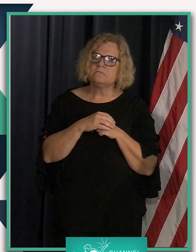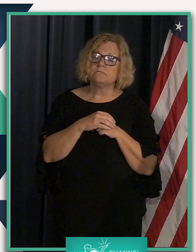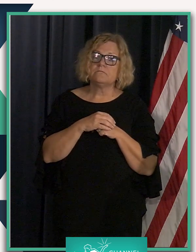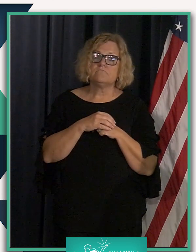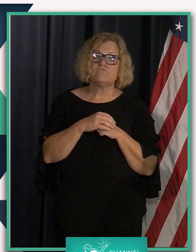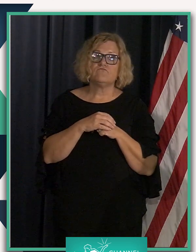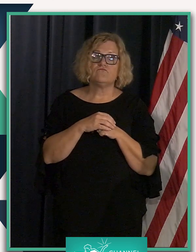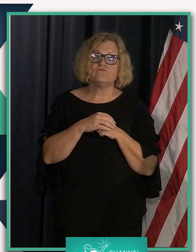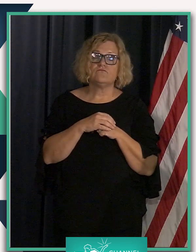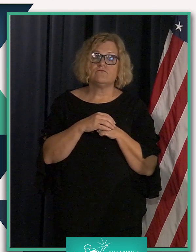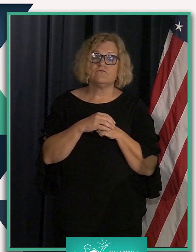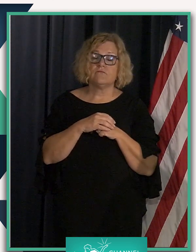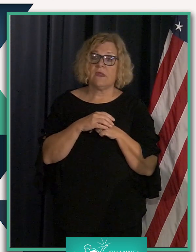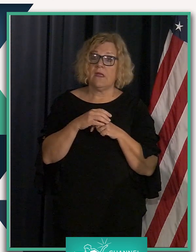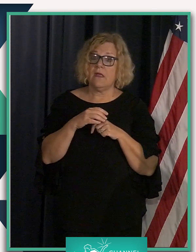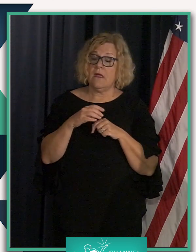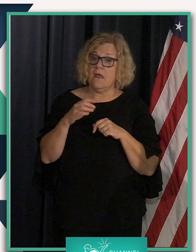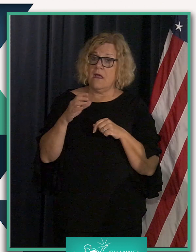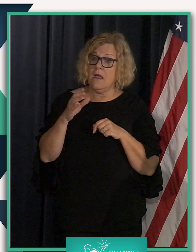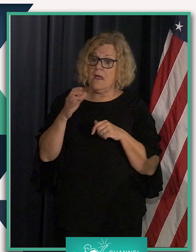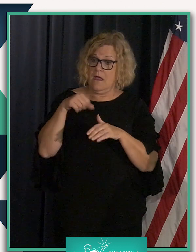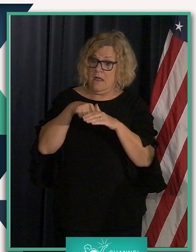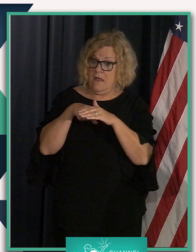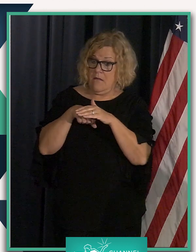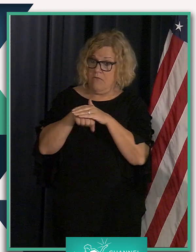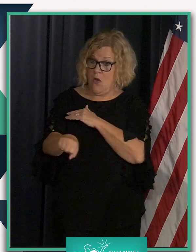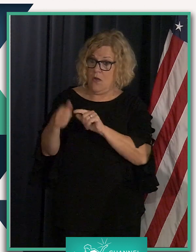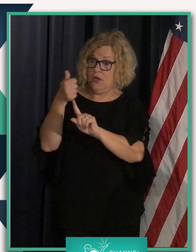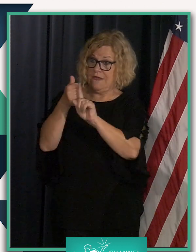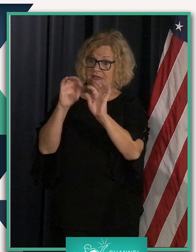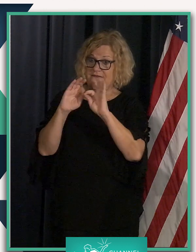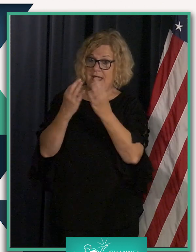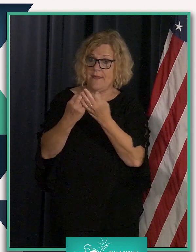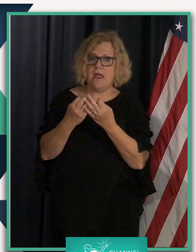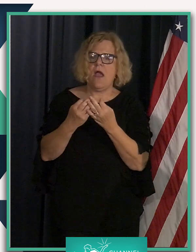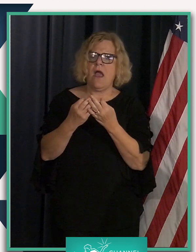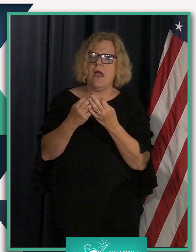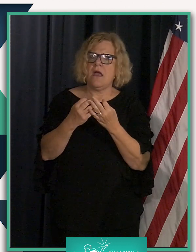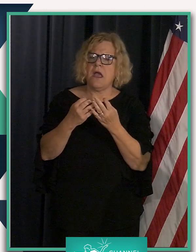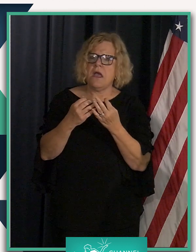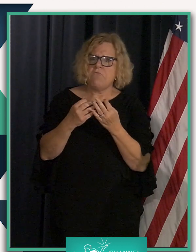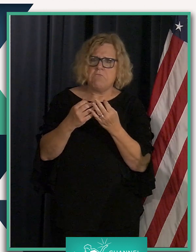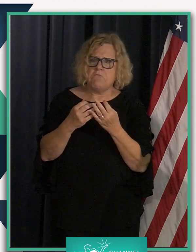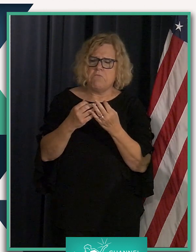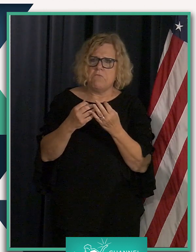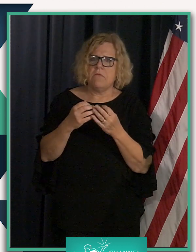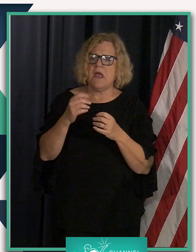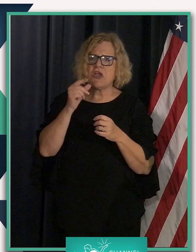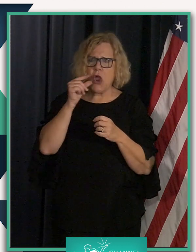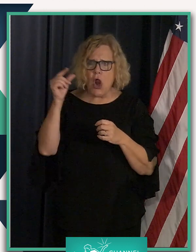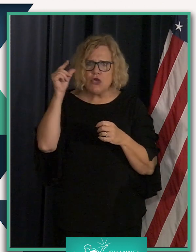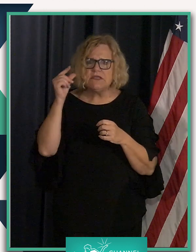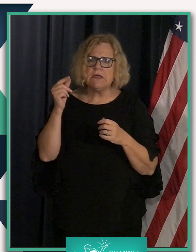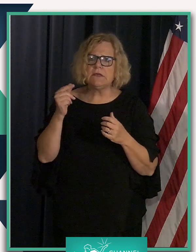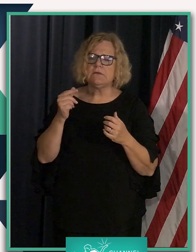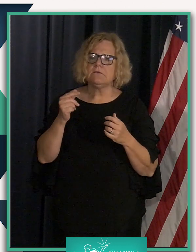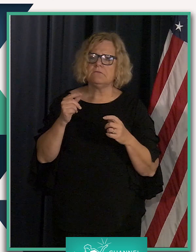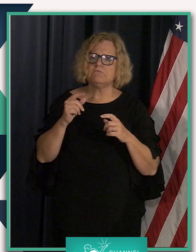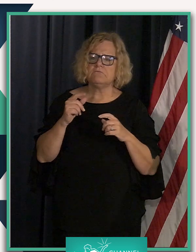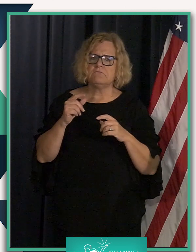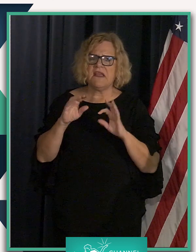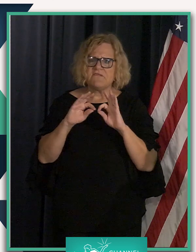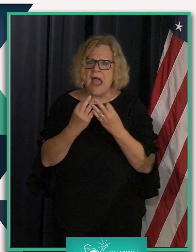to be the biological parent. There are lots of different kinds of families and lots of different kinds of guardians. The question